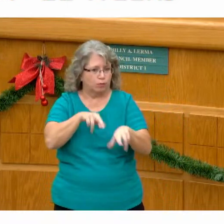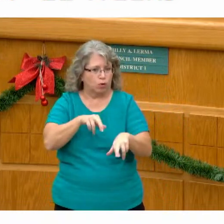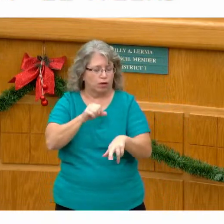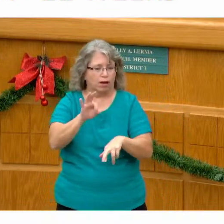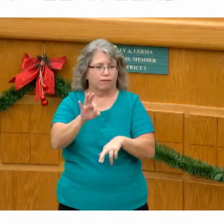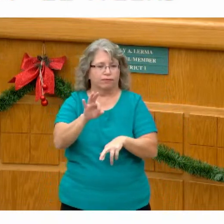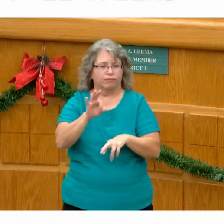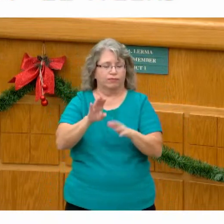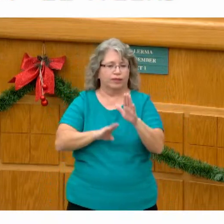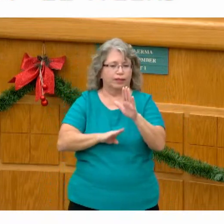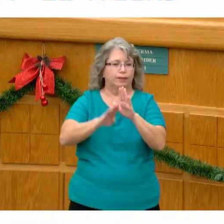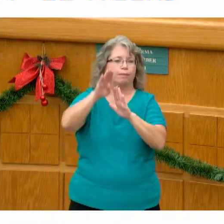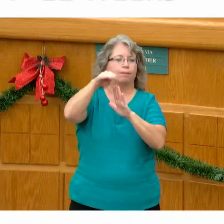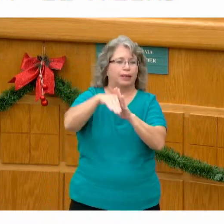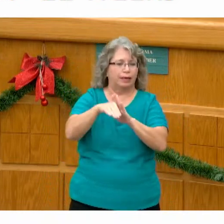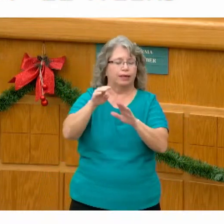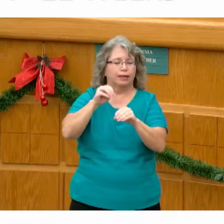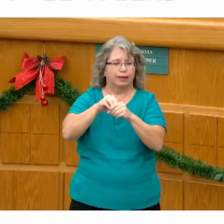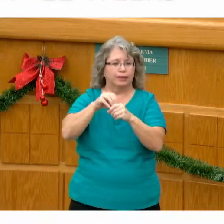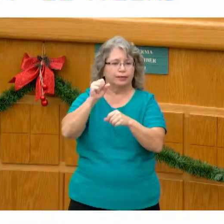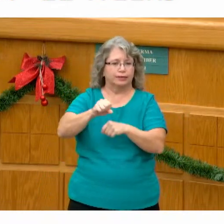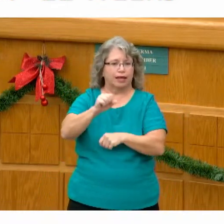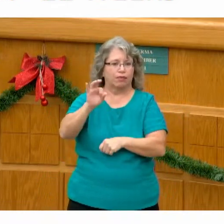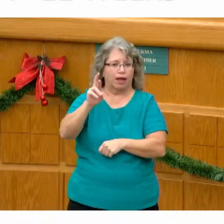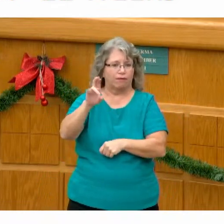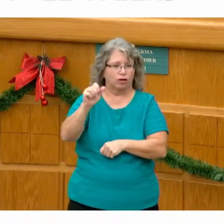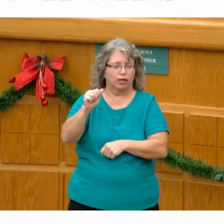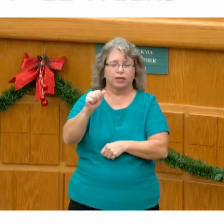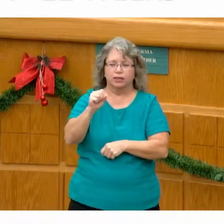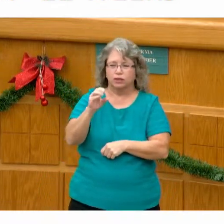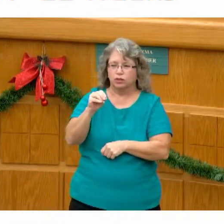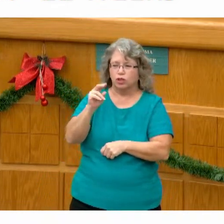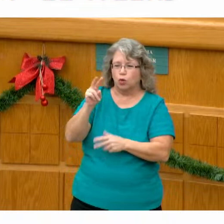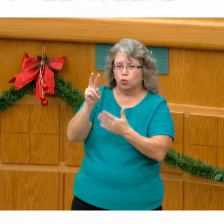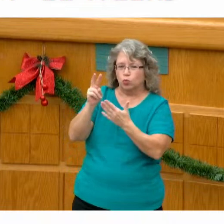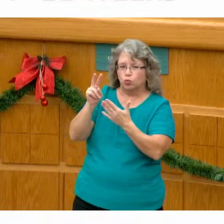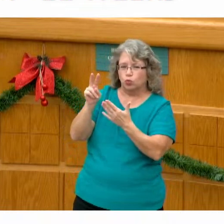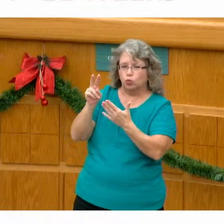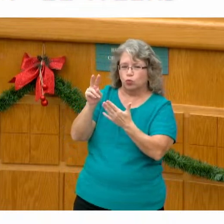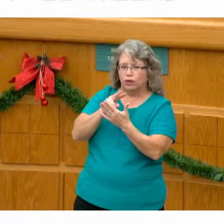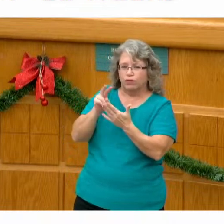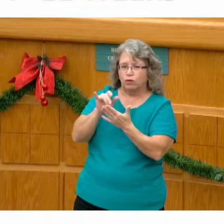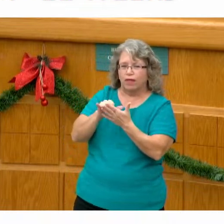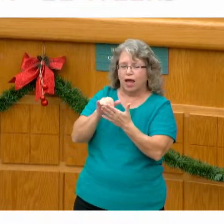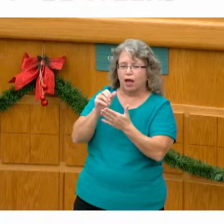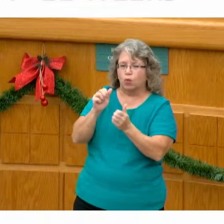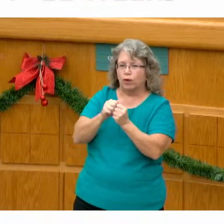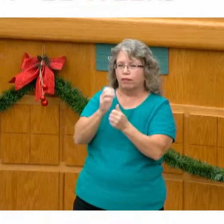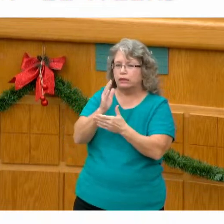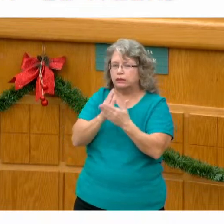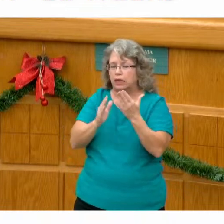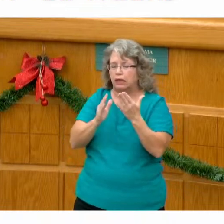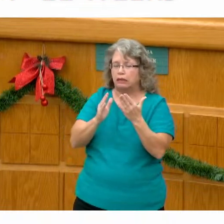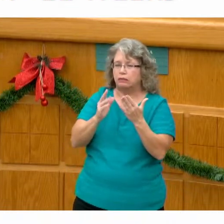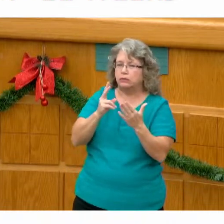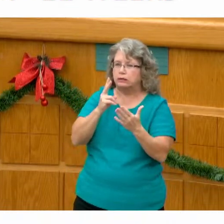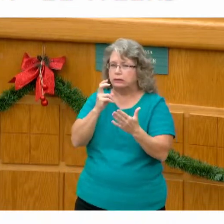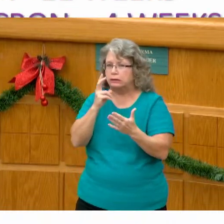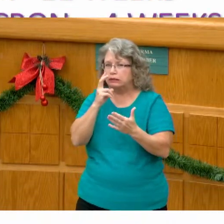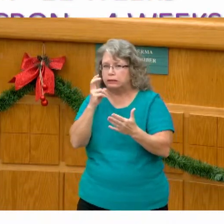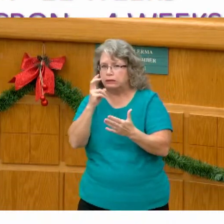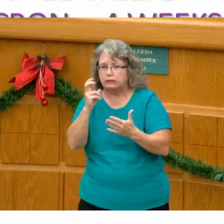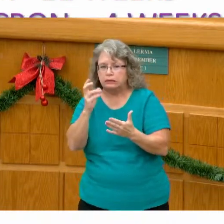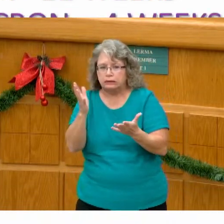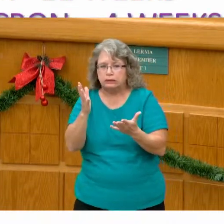to view that information with a degree of skepticism. Okay. And I want to